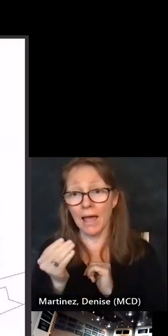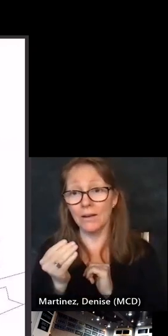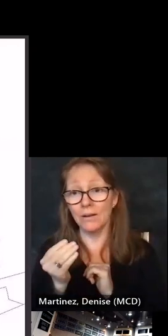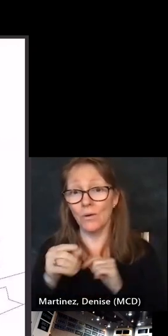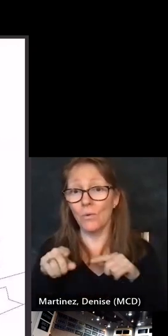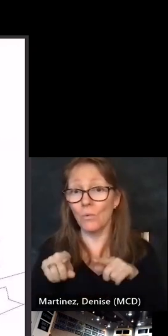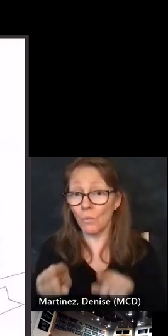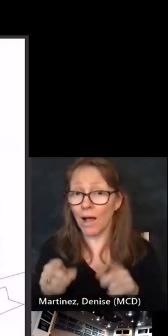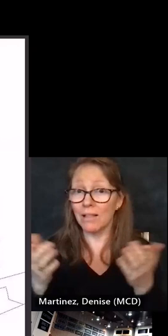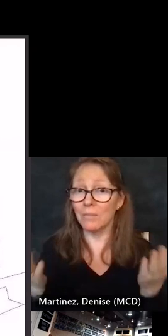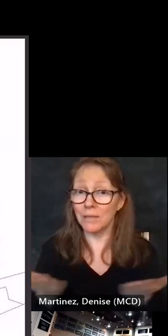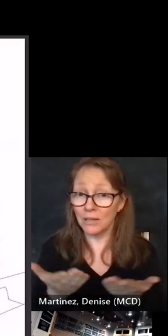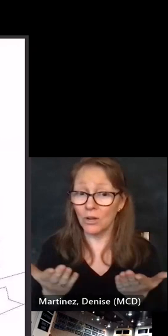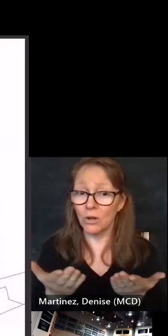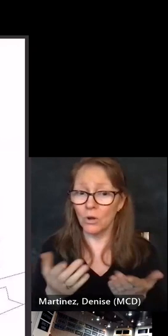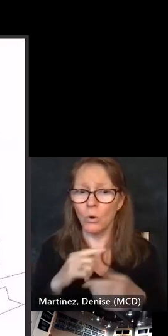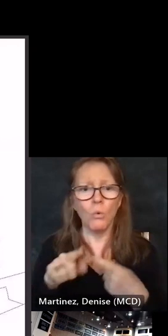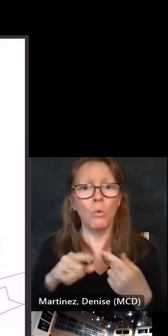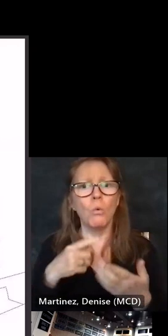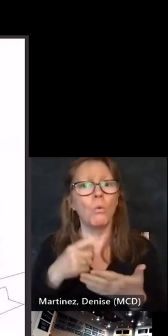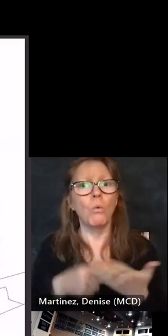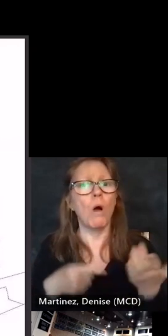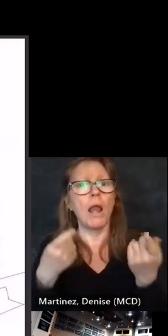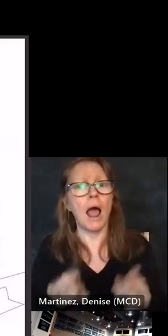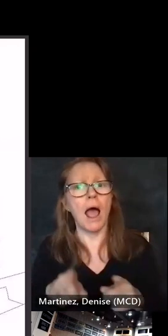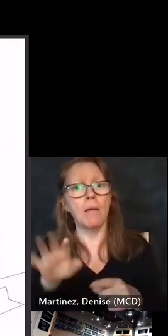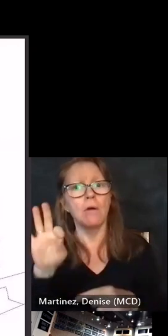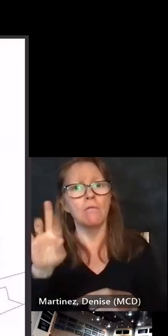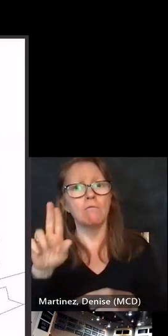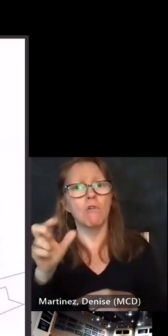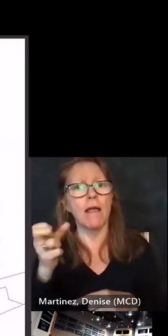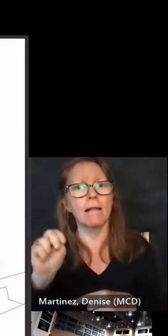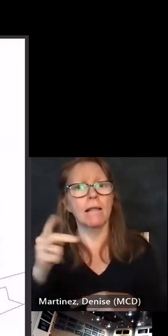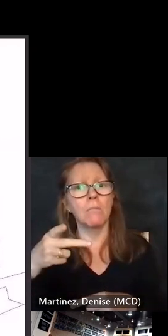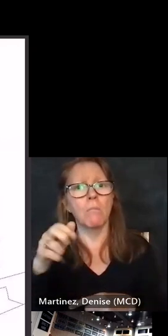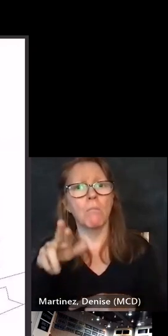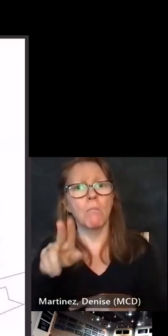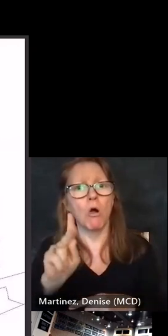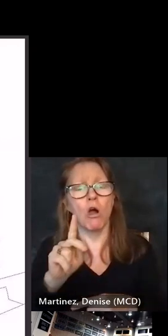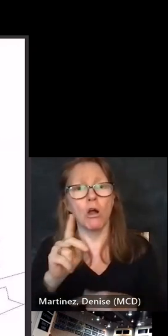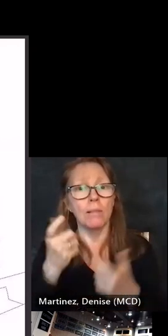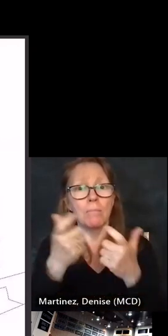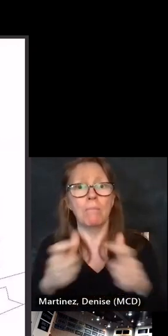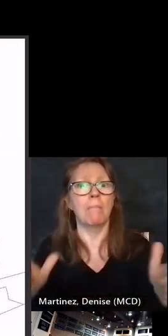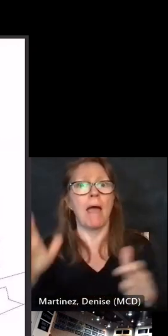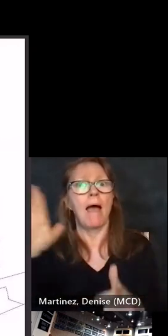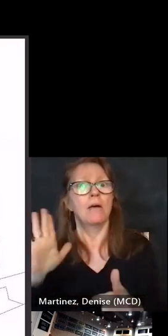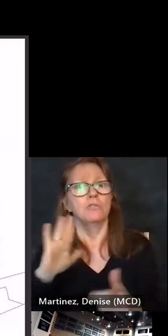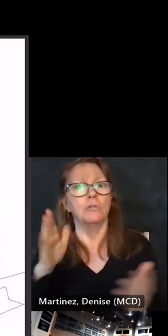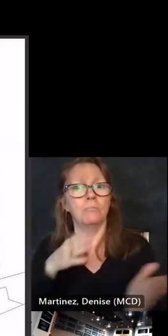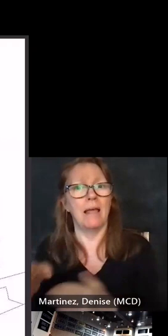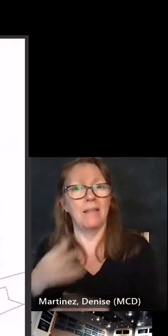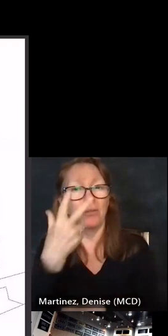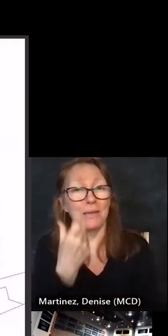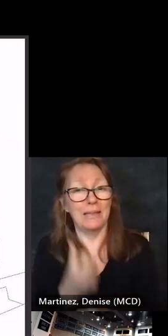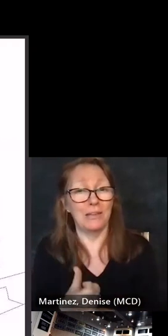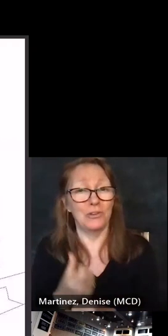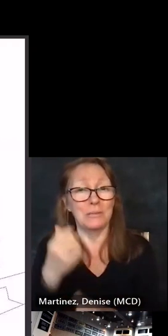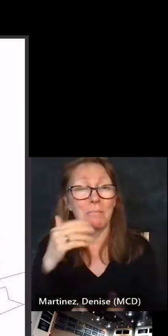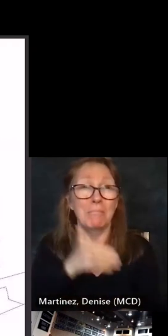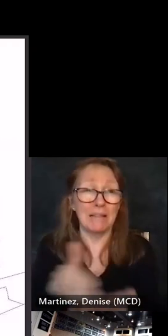say, what about Franklin Park? What about the master plan? 3 years, they've spent $1 million and we got nothing,